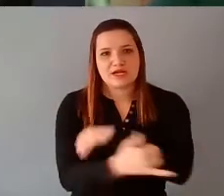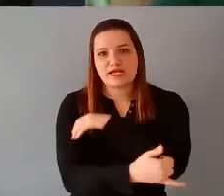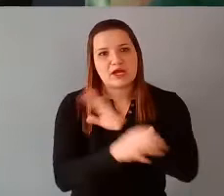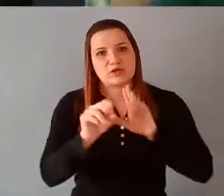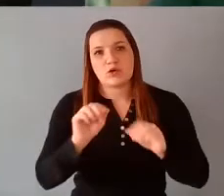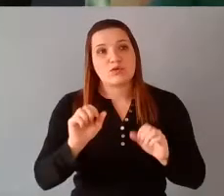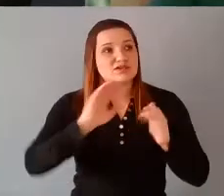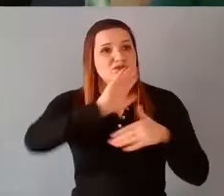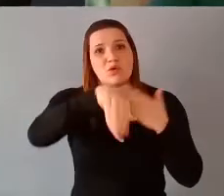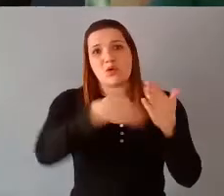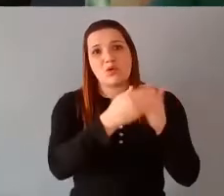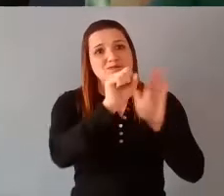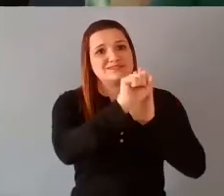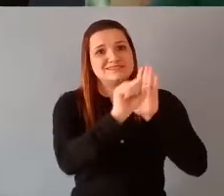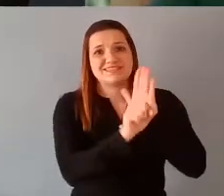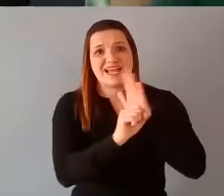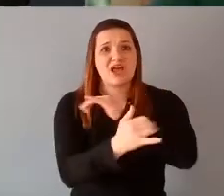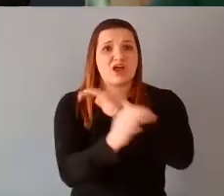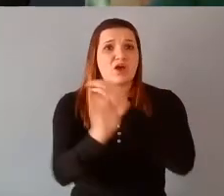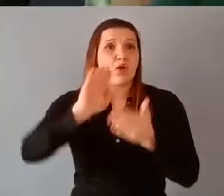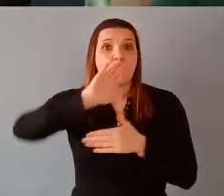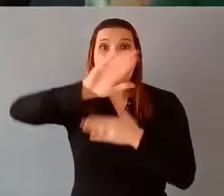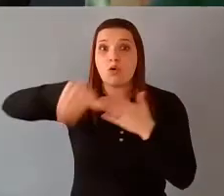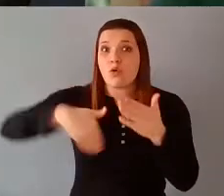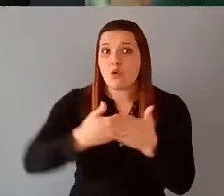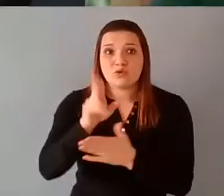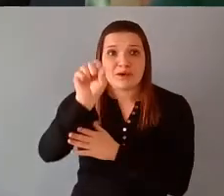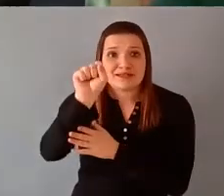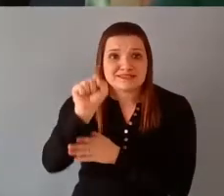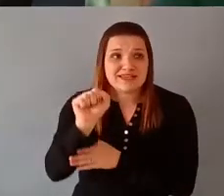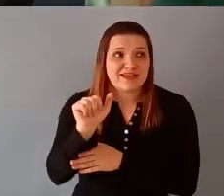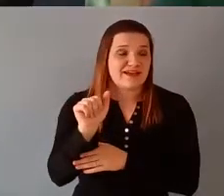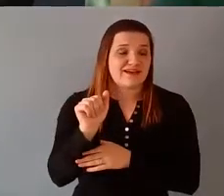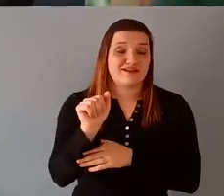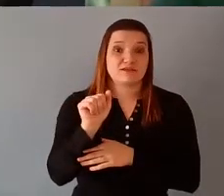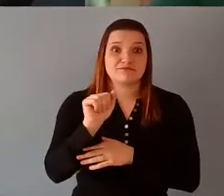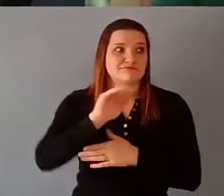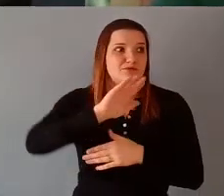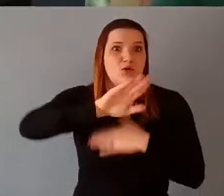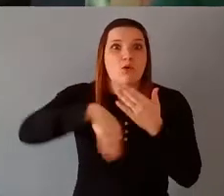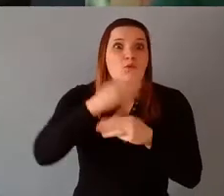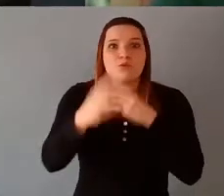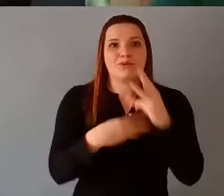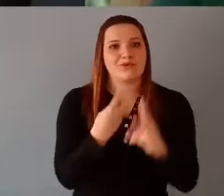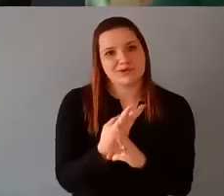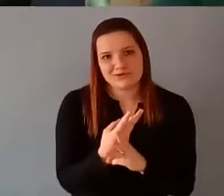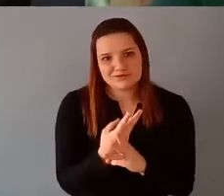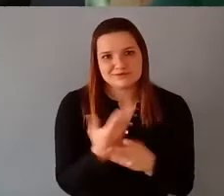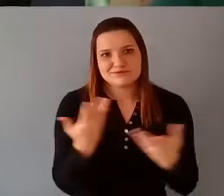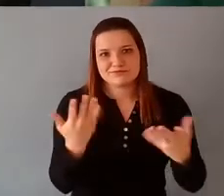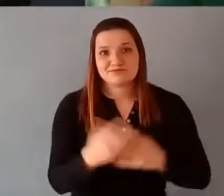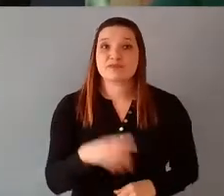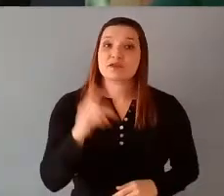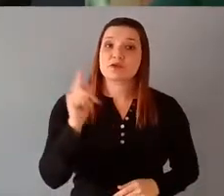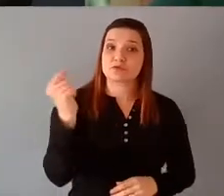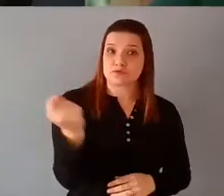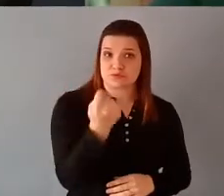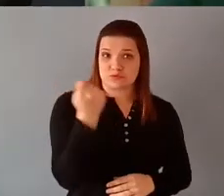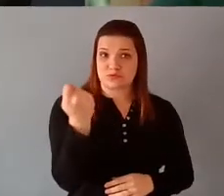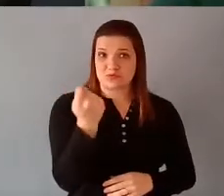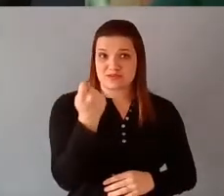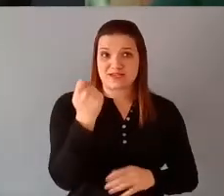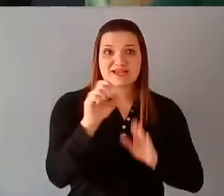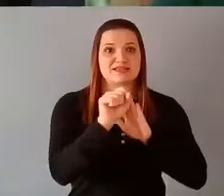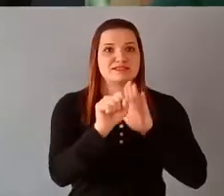statewide, nationwide, even worldwide. So, so as of Tuesday, which is the state's most recent